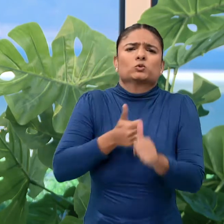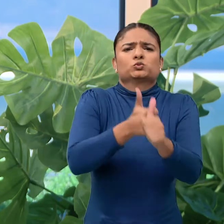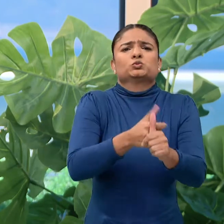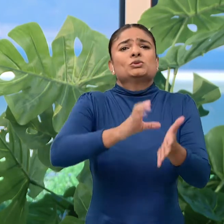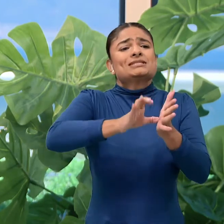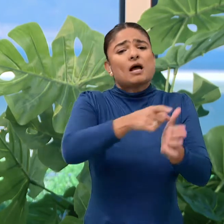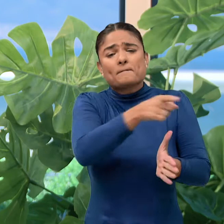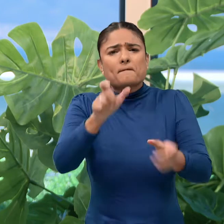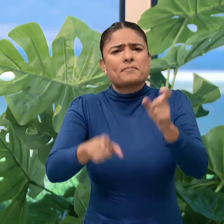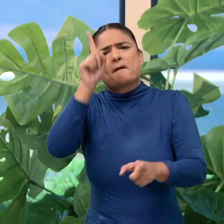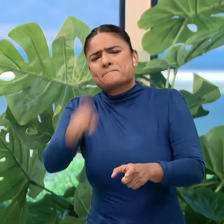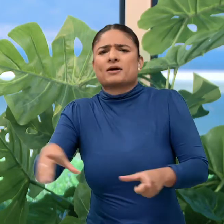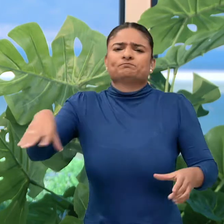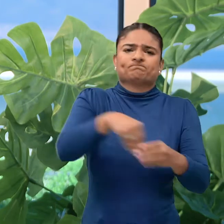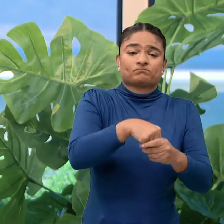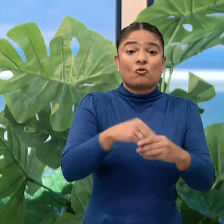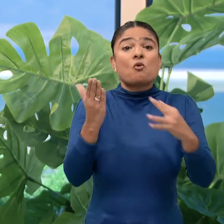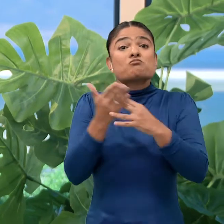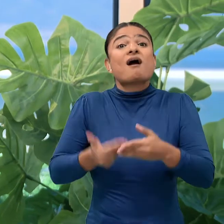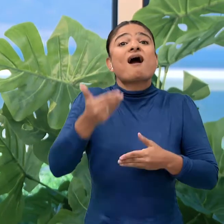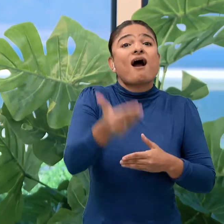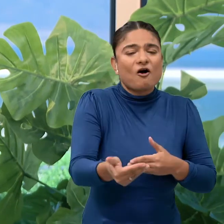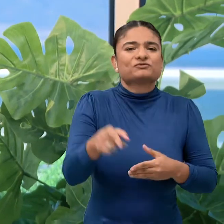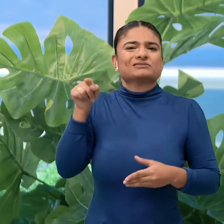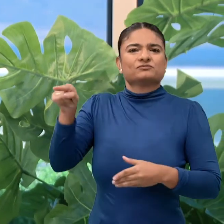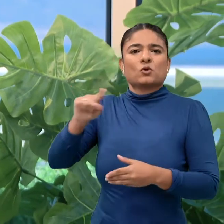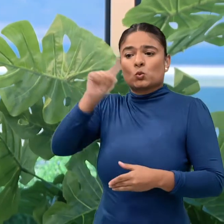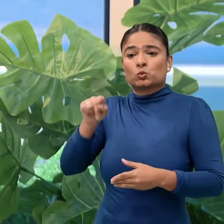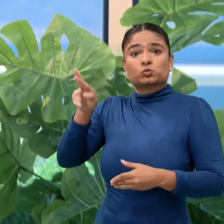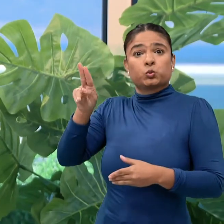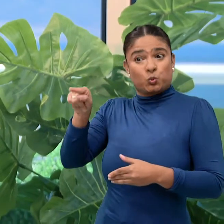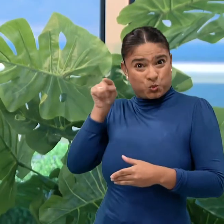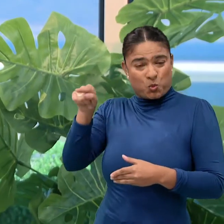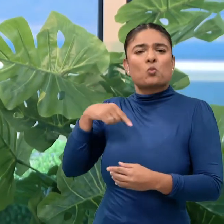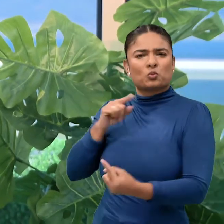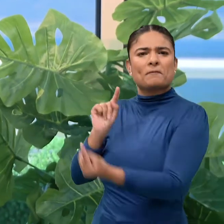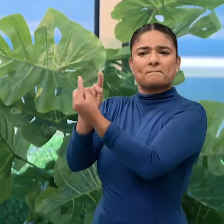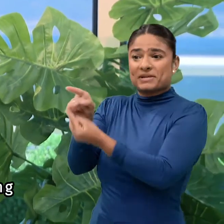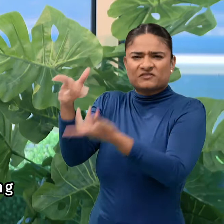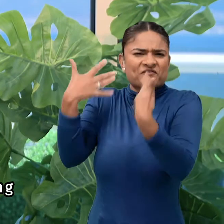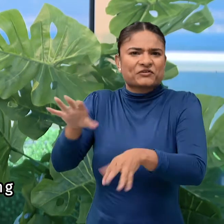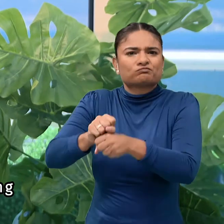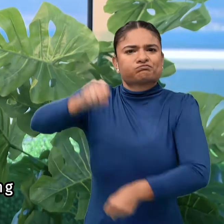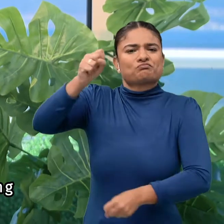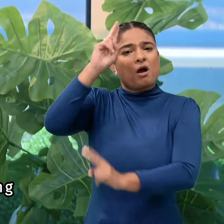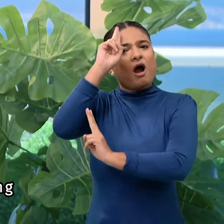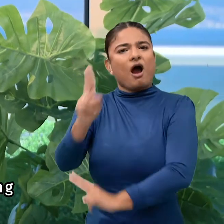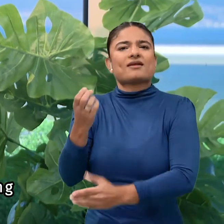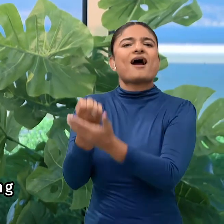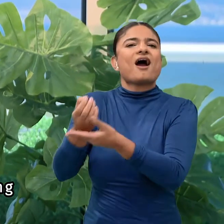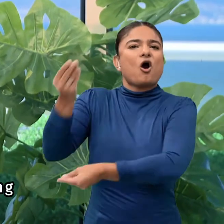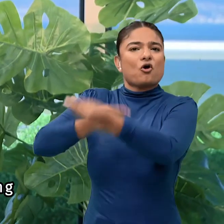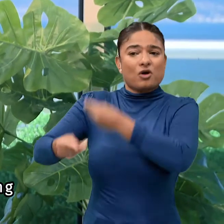with disabilities. After the break, Zukiswa, who holds a BCom Honours in Economics, joined the disabled